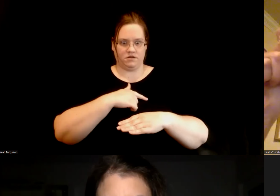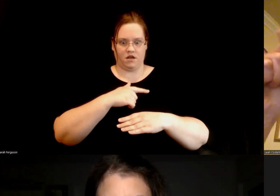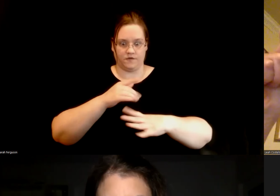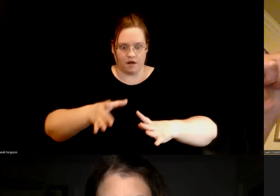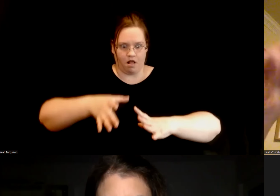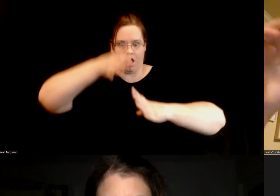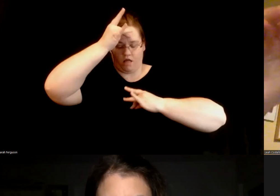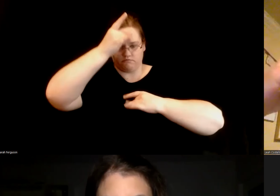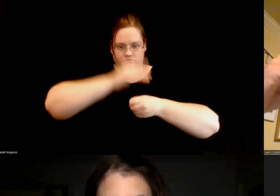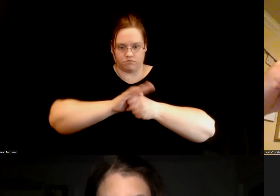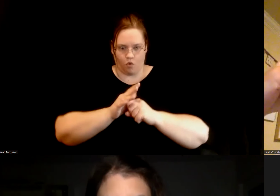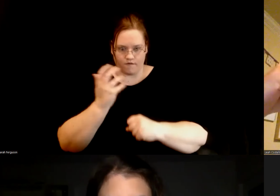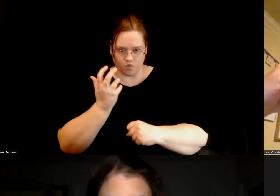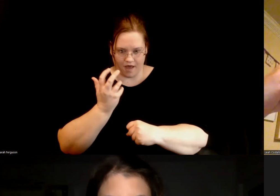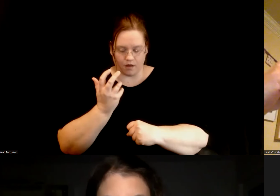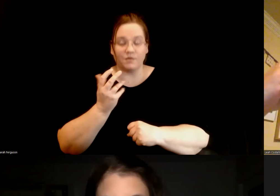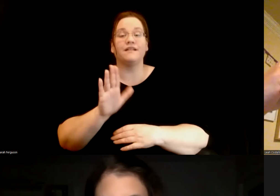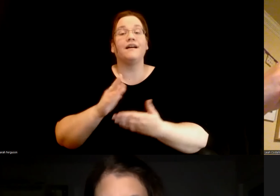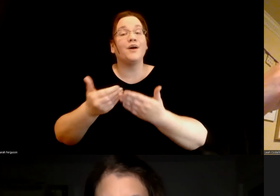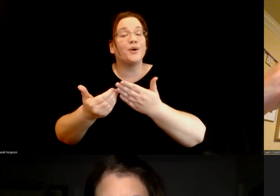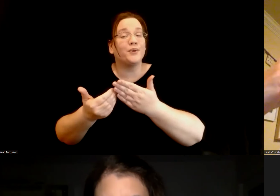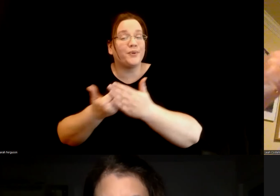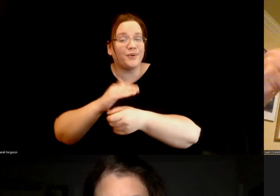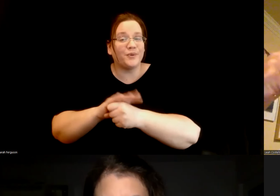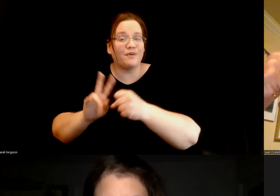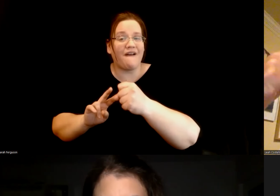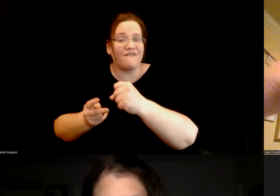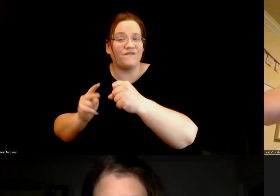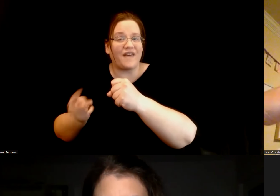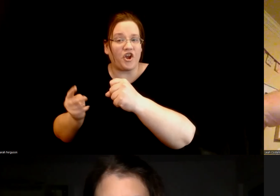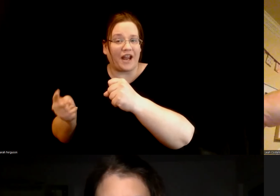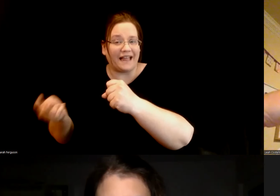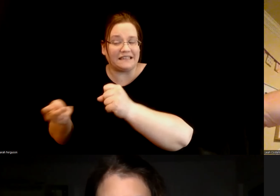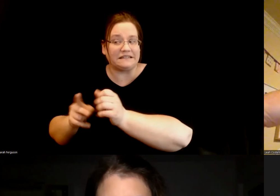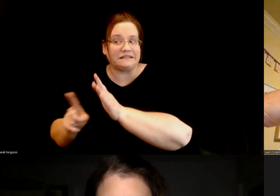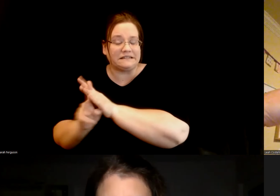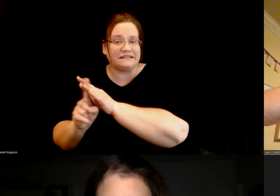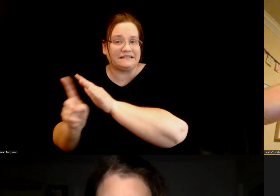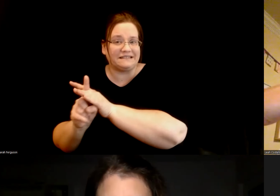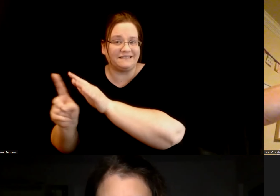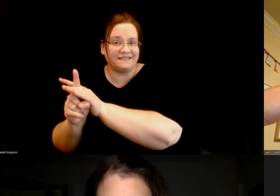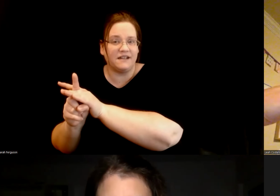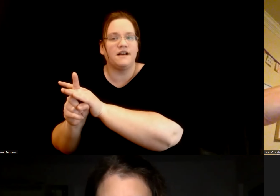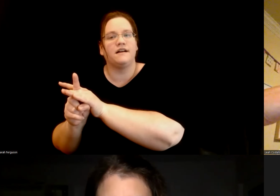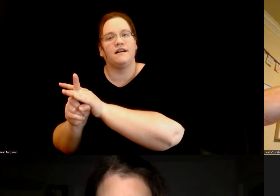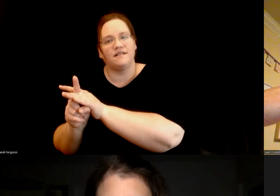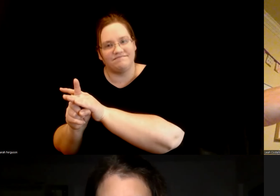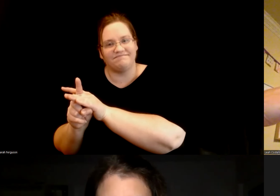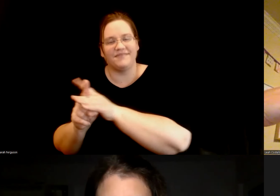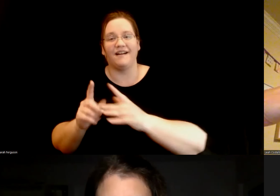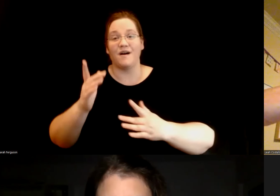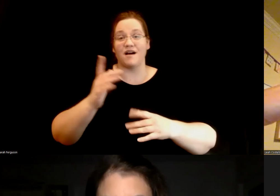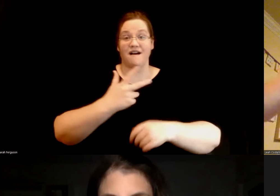COVID. As new variants have emerged, clearly the vaccines don't protect as well